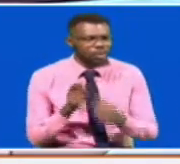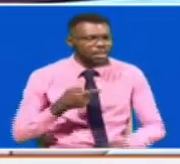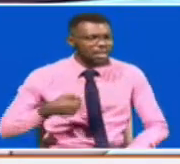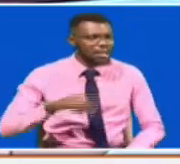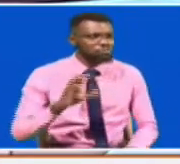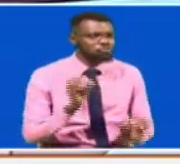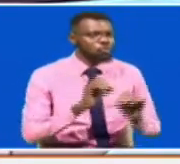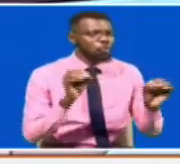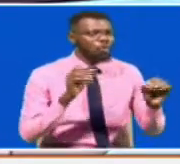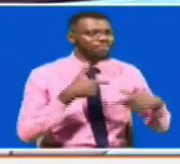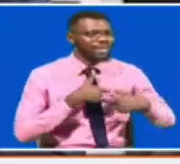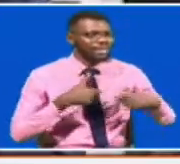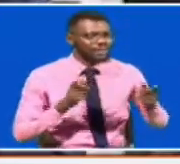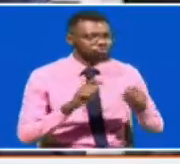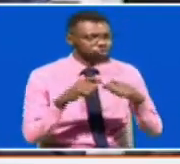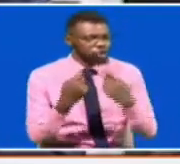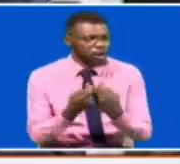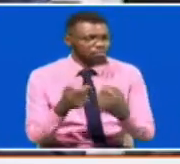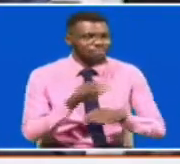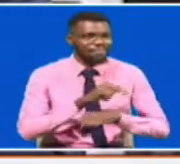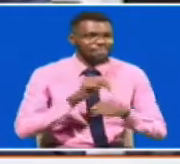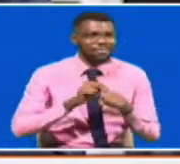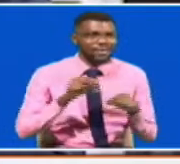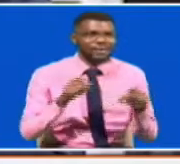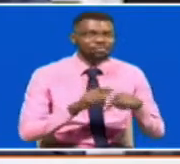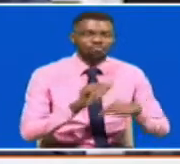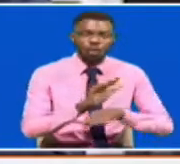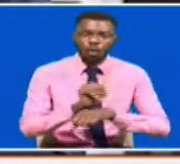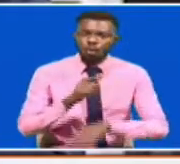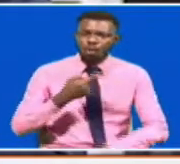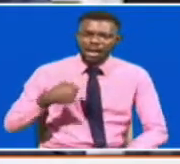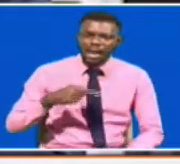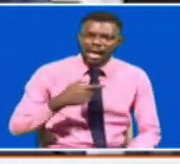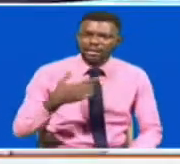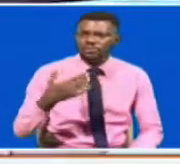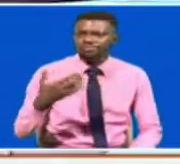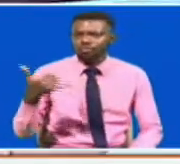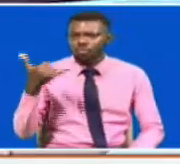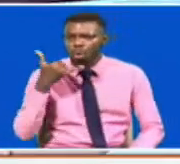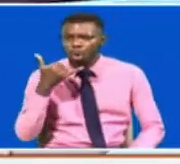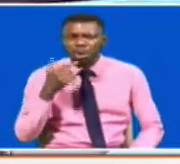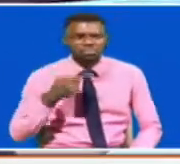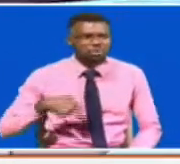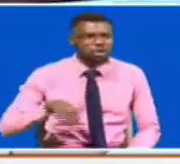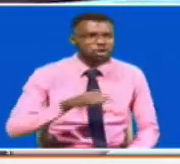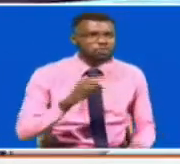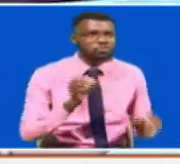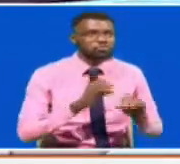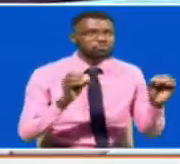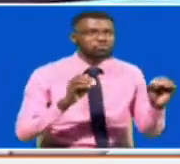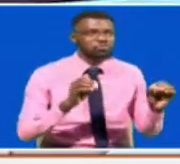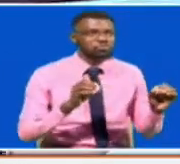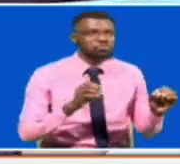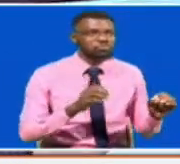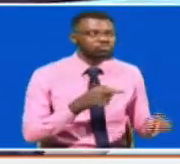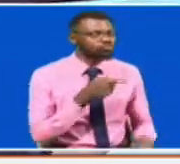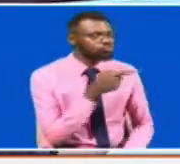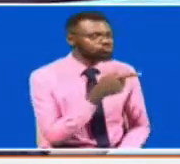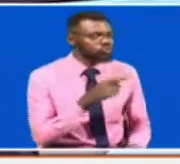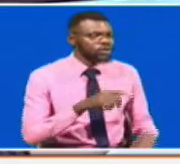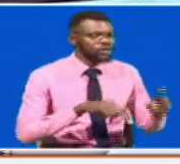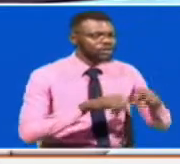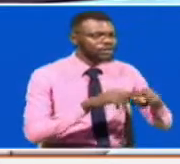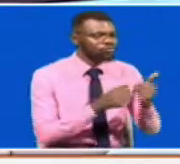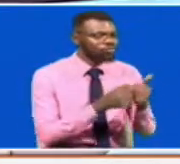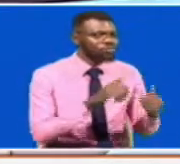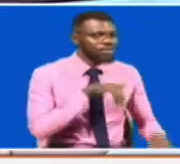Chief Agents Team at the command center or even called to inquire the progress. The only time you came to sit down with Baba and Martha, you say,